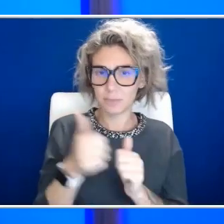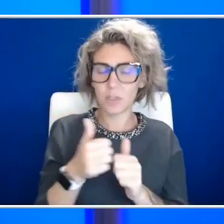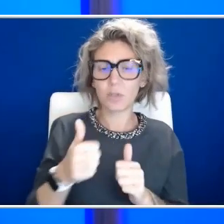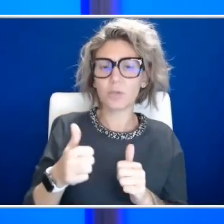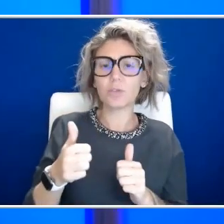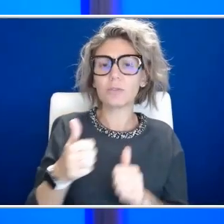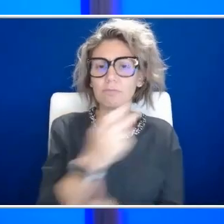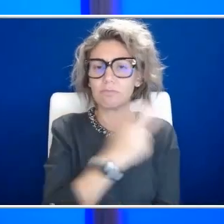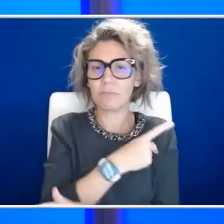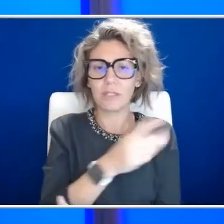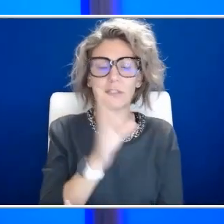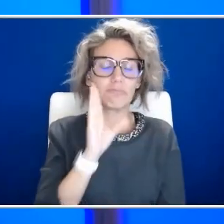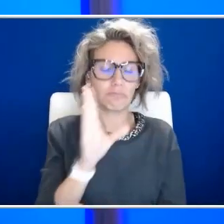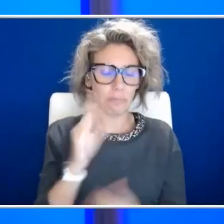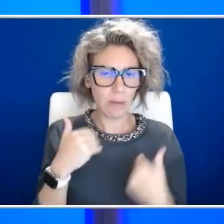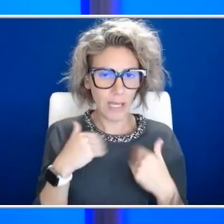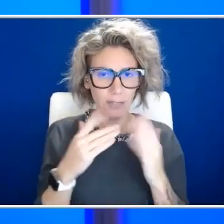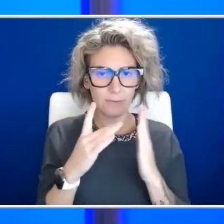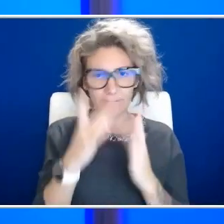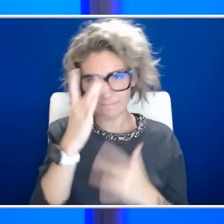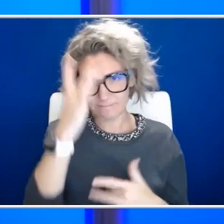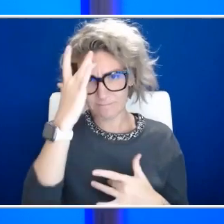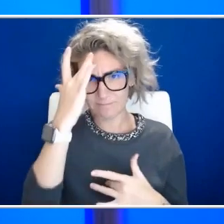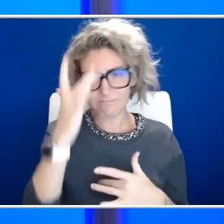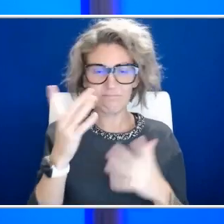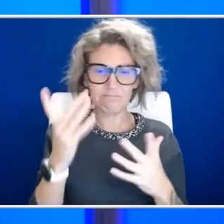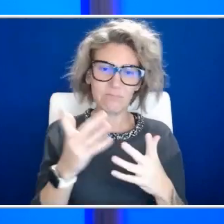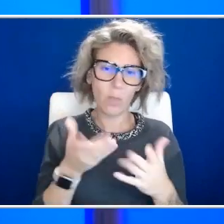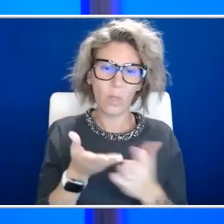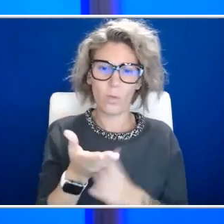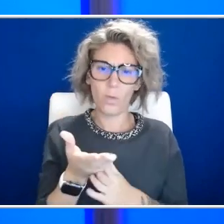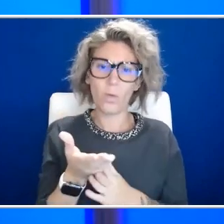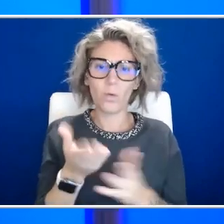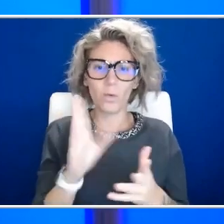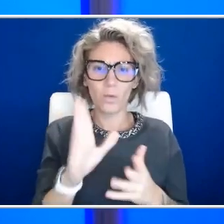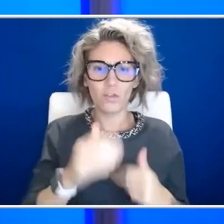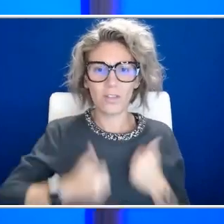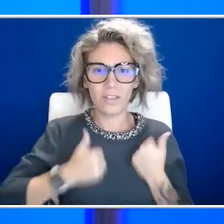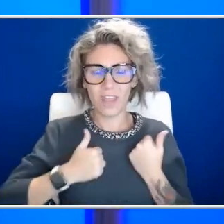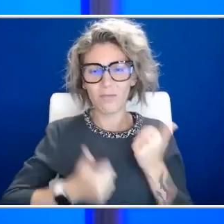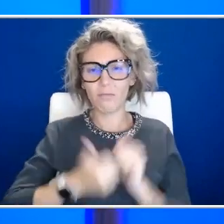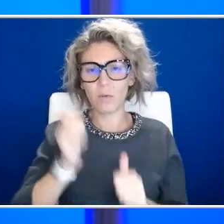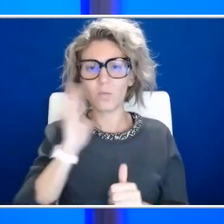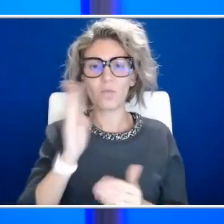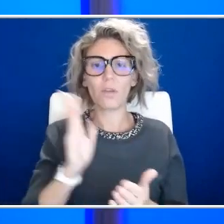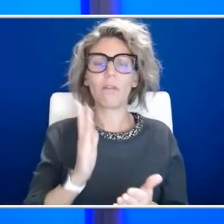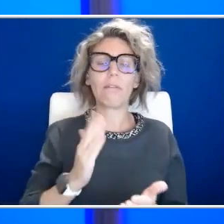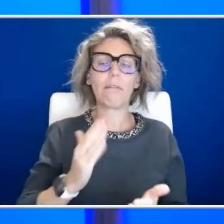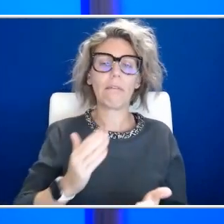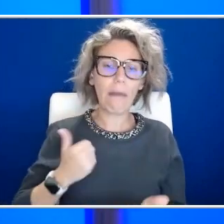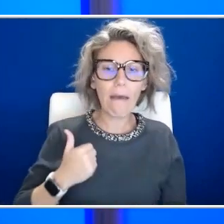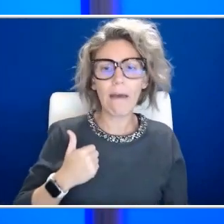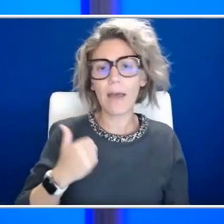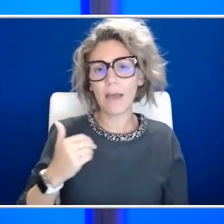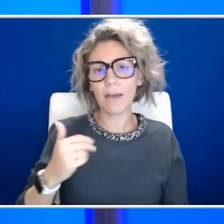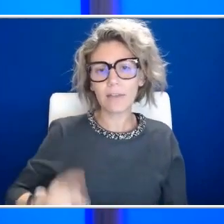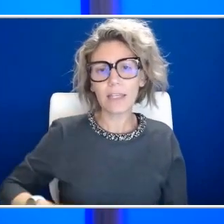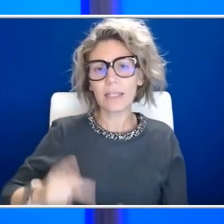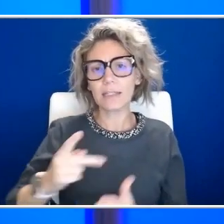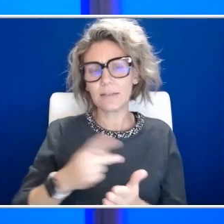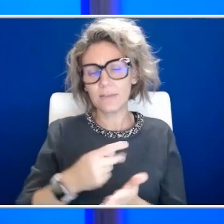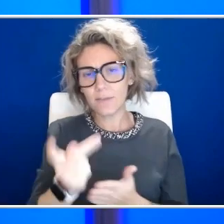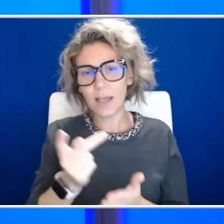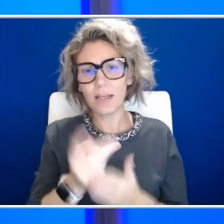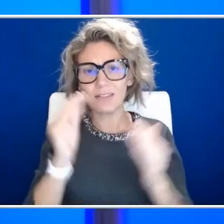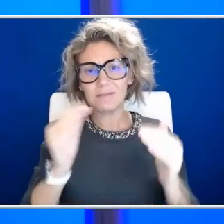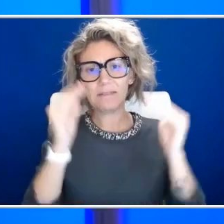disease, by the third decade of life, most of them have kidney failure. So once you are advanced kidney disease where you